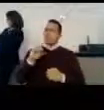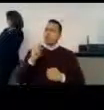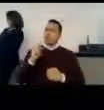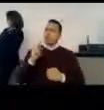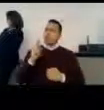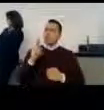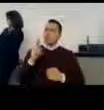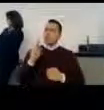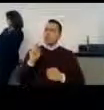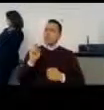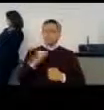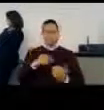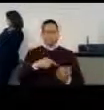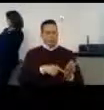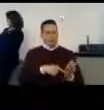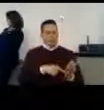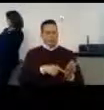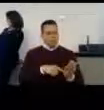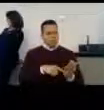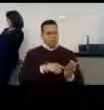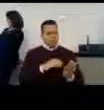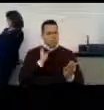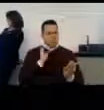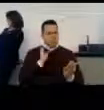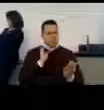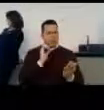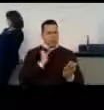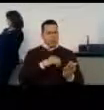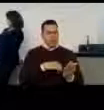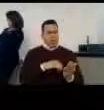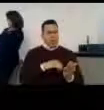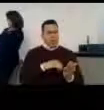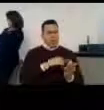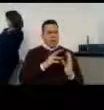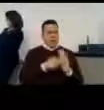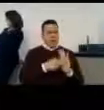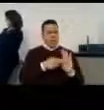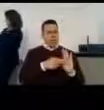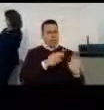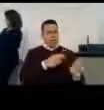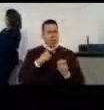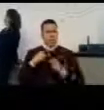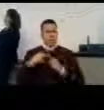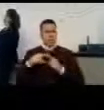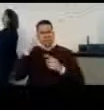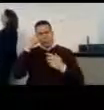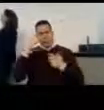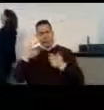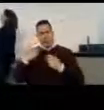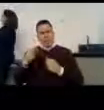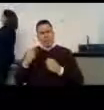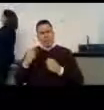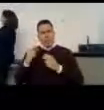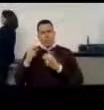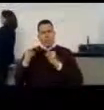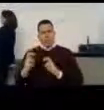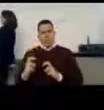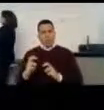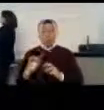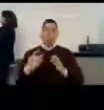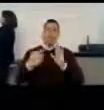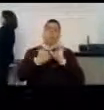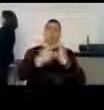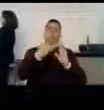disturbance. And I was like, this isn't a classification that carries over into the mental health world, right? So a child who maybe has